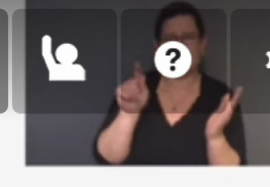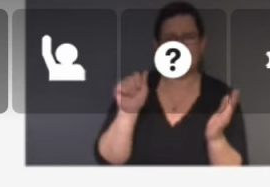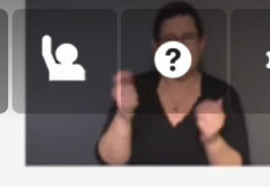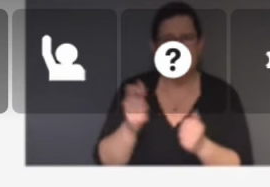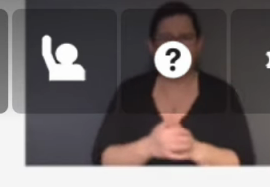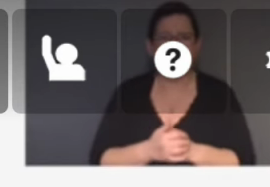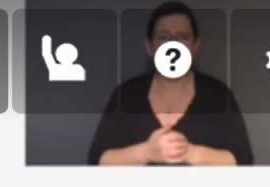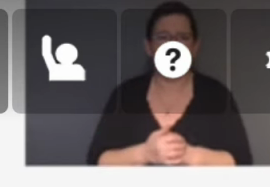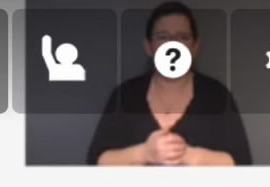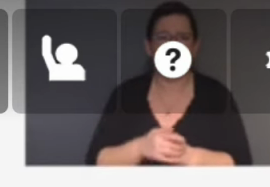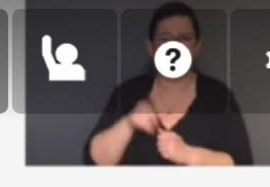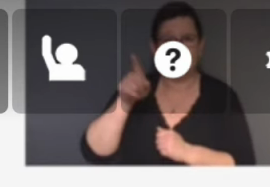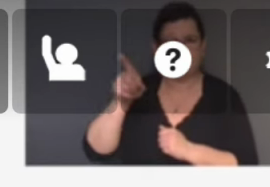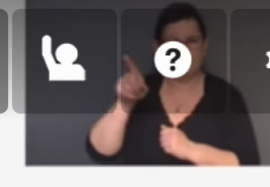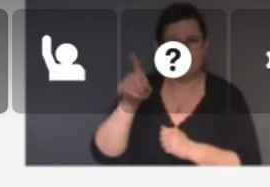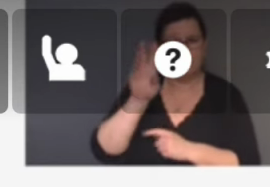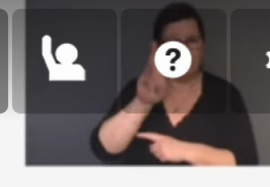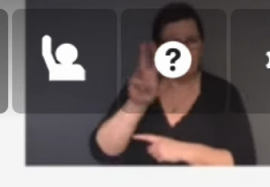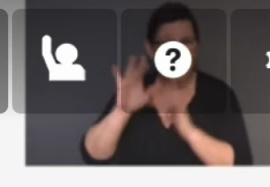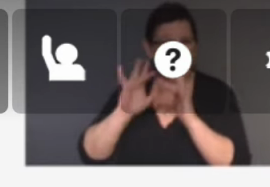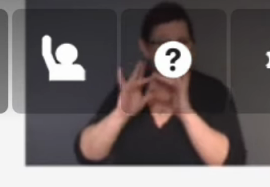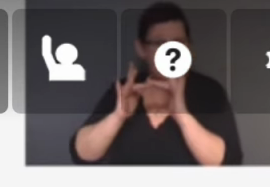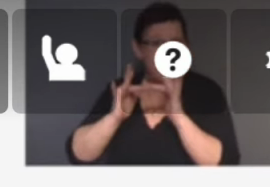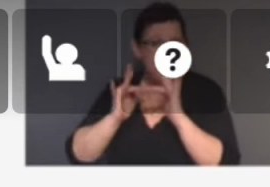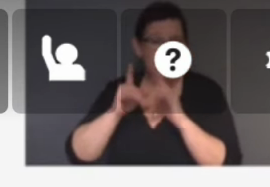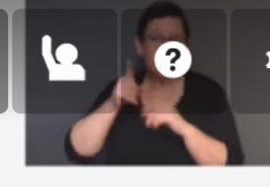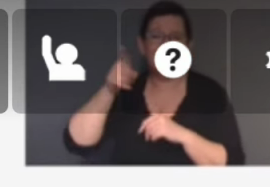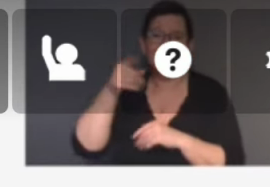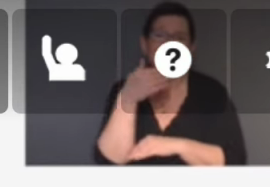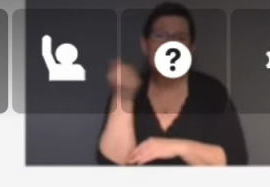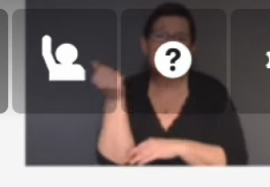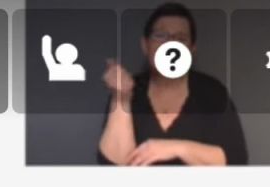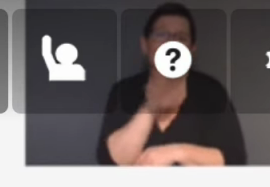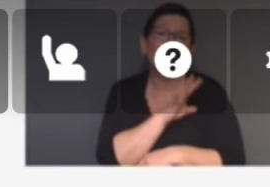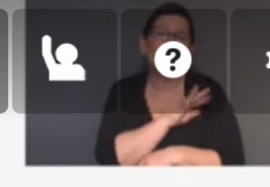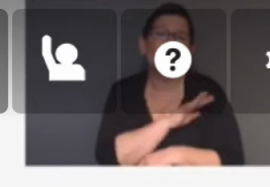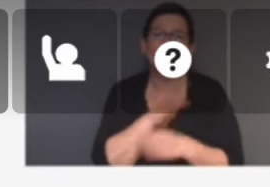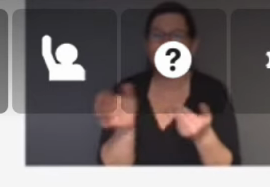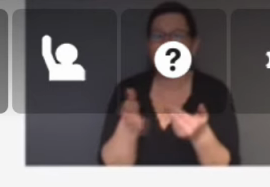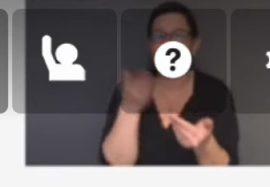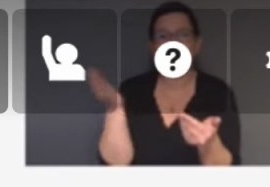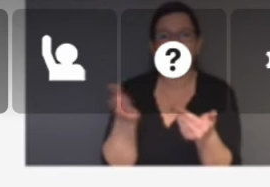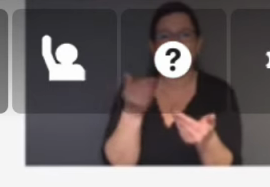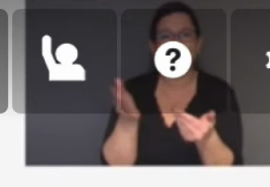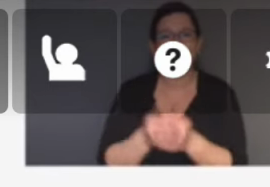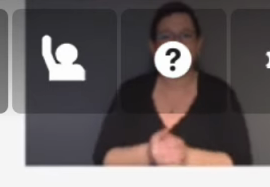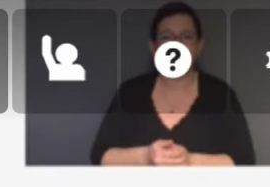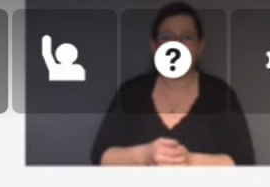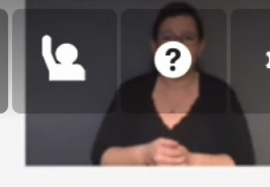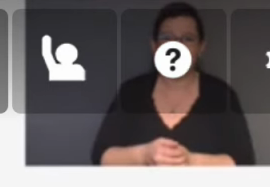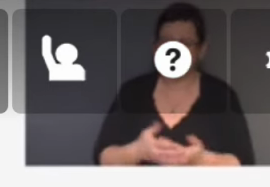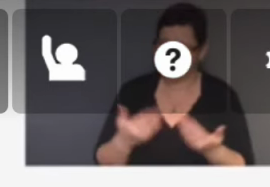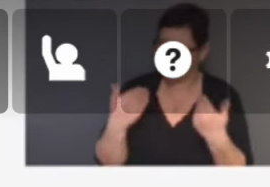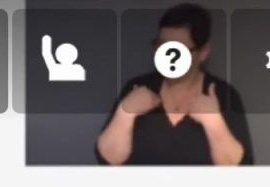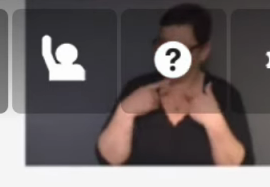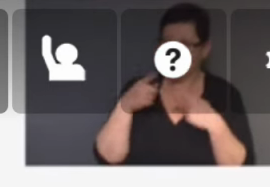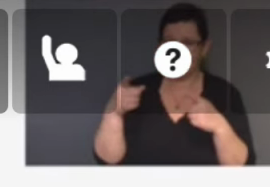Certified software is available to make online filing easy, and some software products are even free.